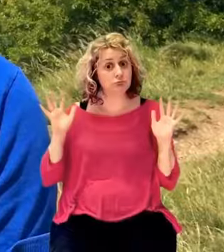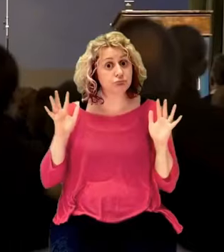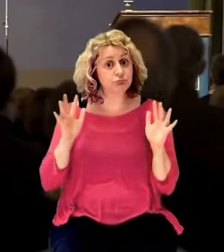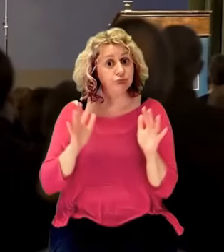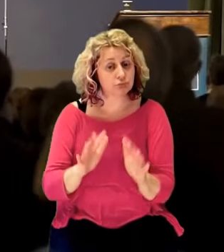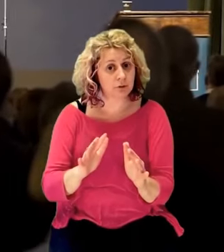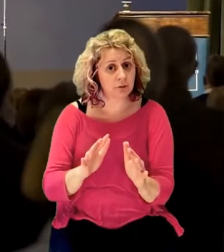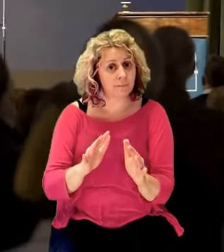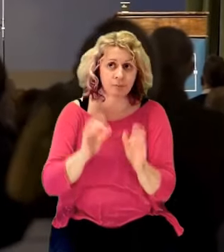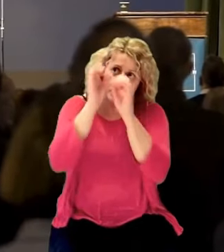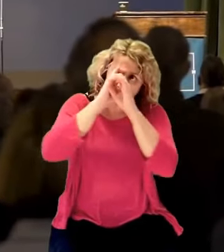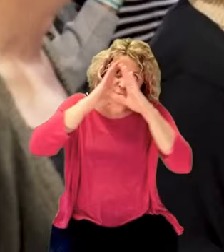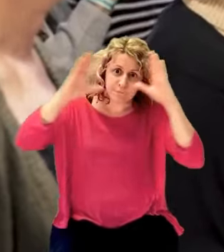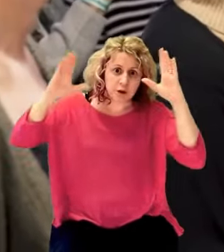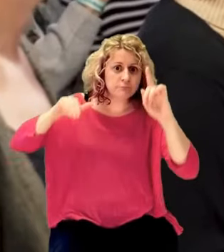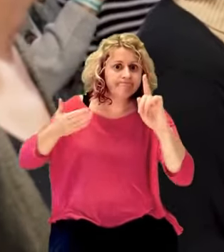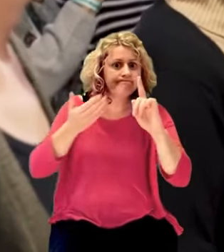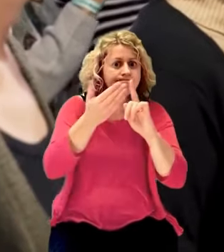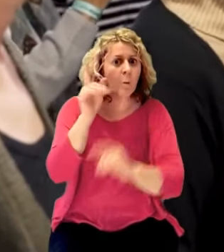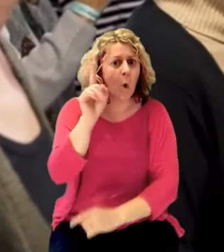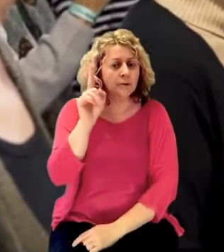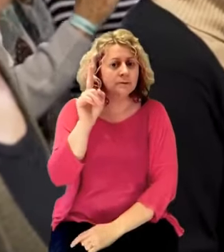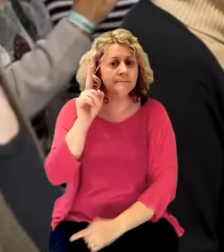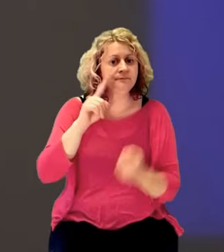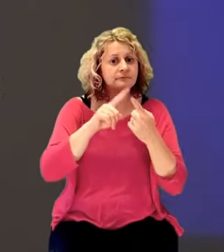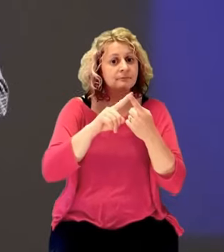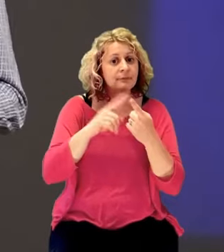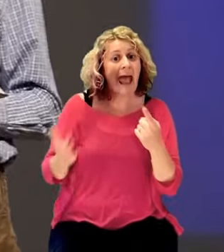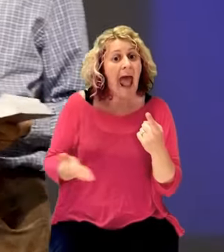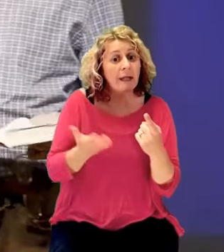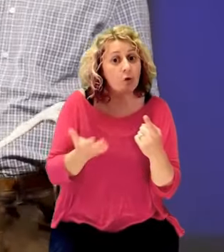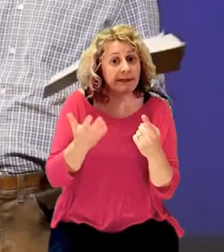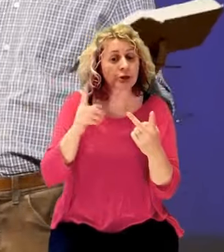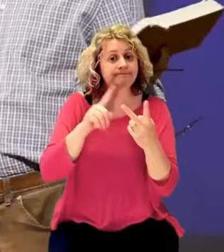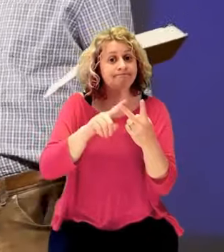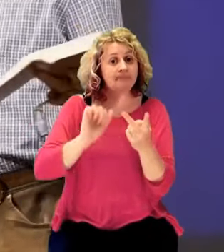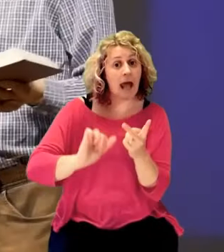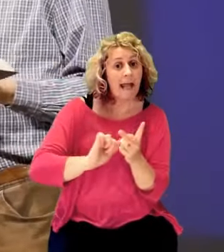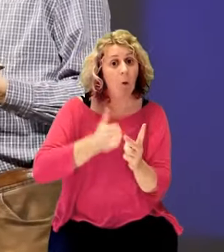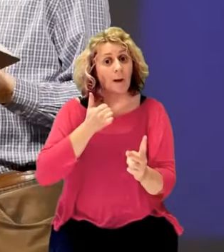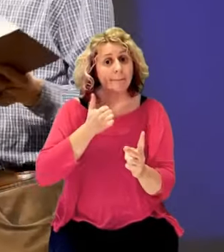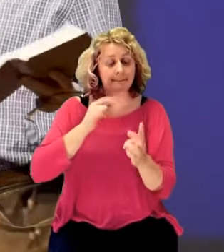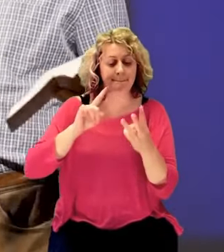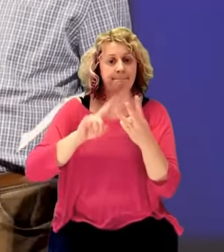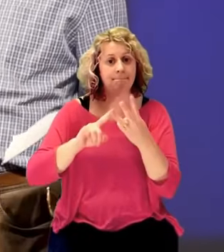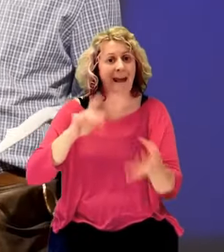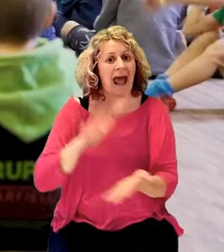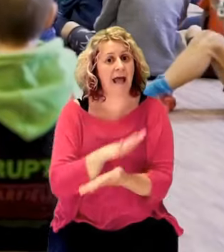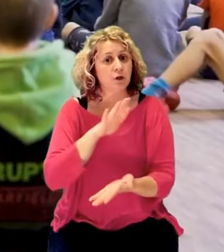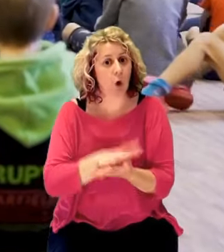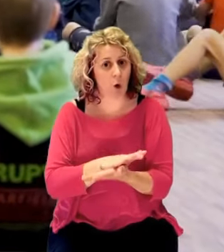together. The gospel vision for the day was centred around three words: encourage, equip,